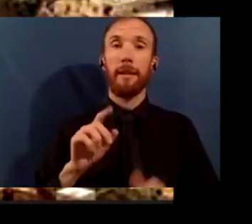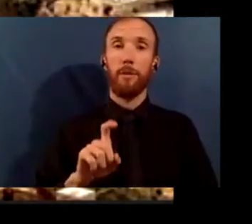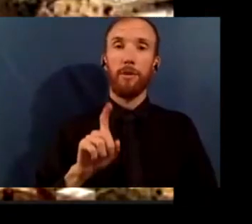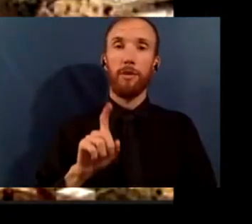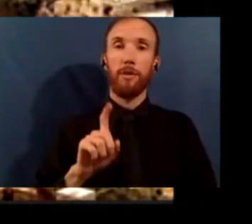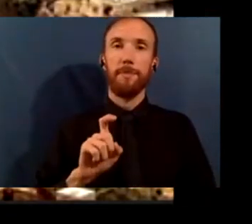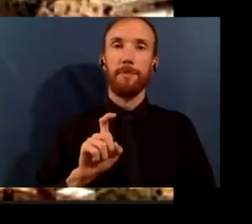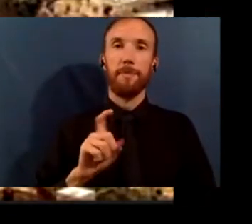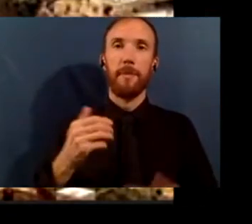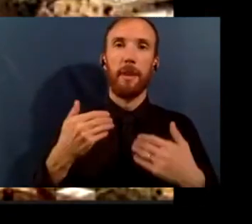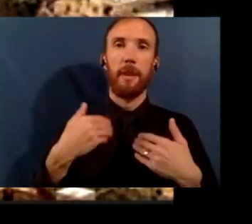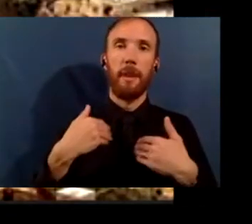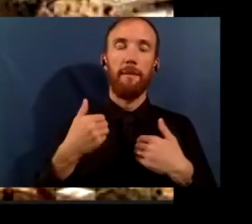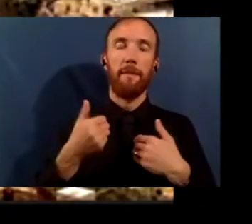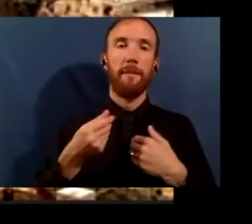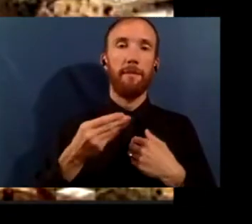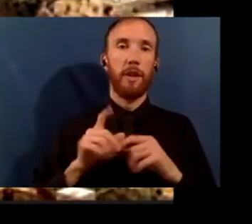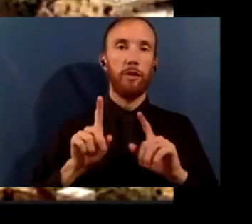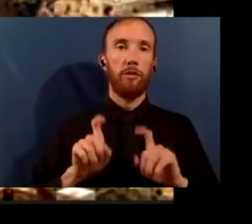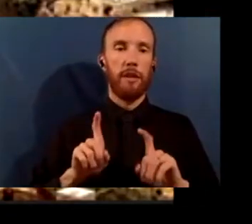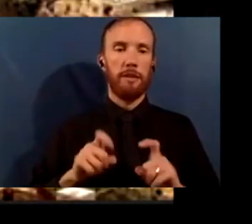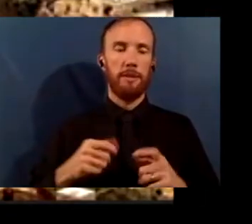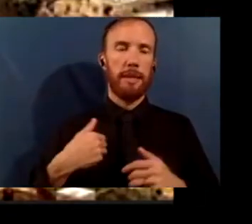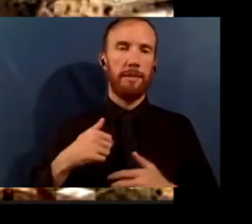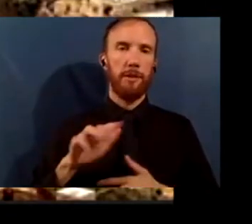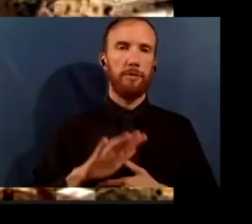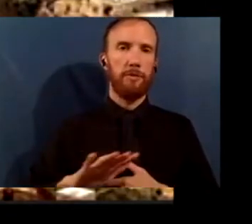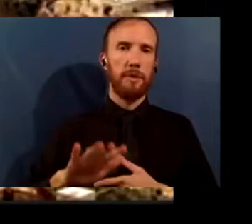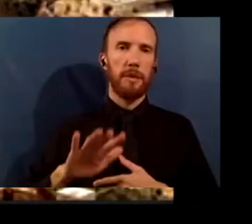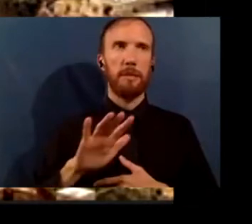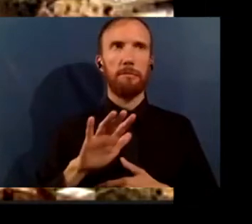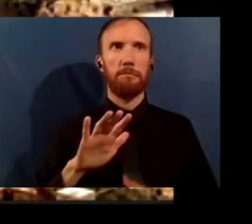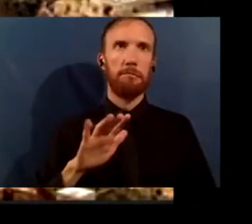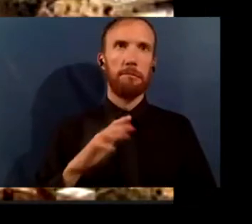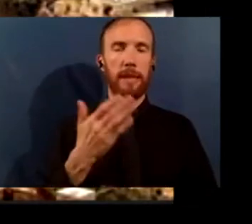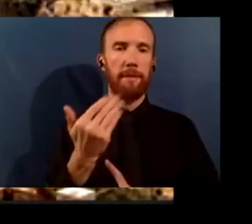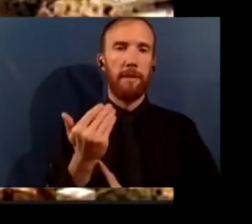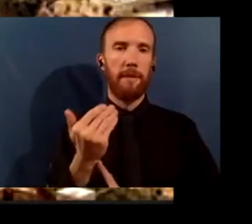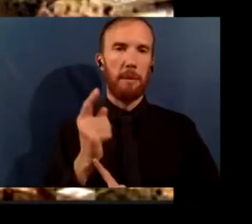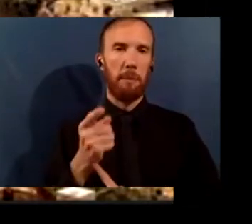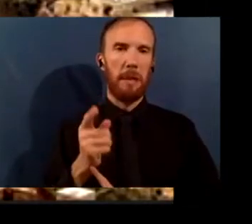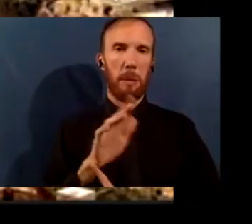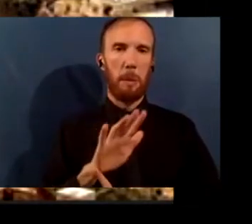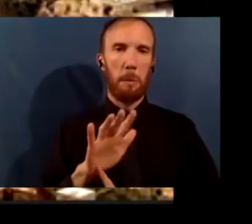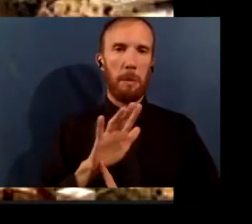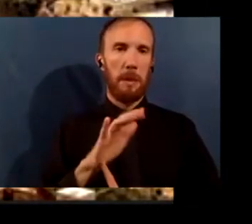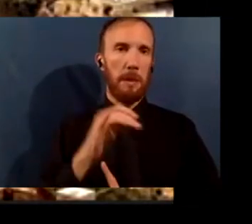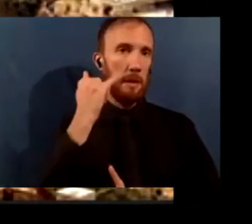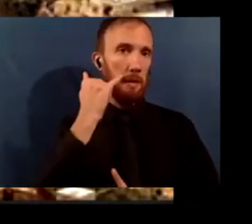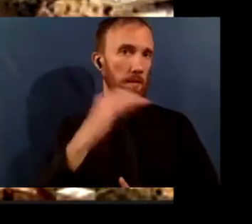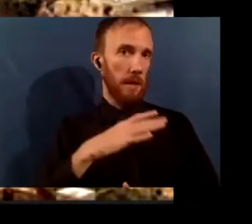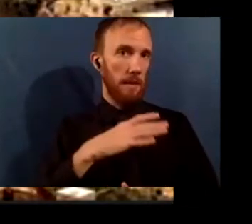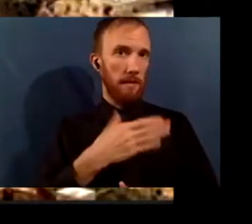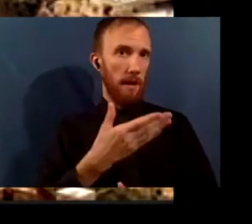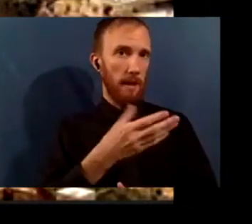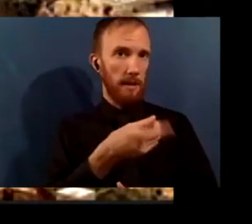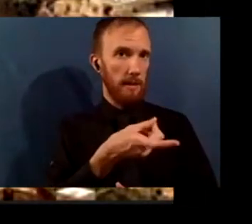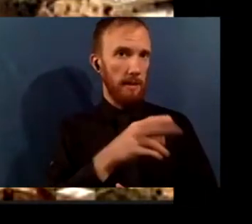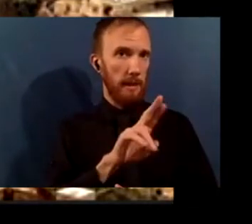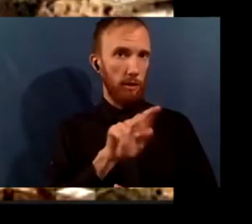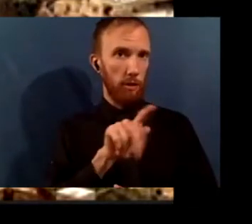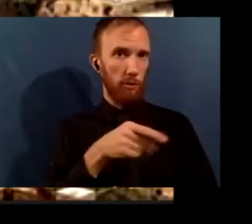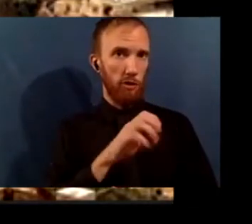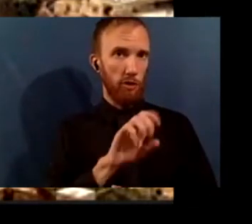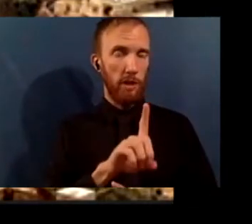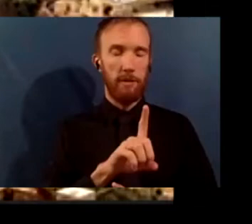we have several questions. We have about, you know, 15 minutes or so, if you're okay with that, Dr. Prashad. Please,